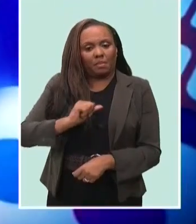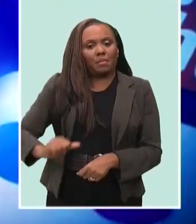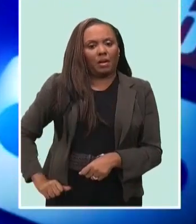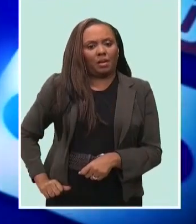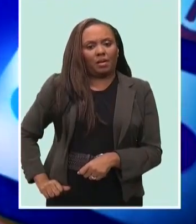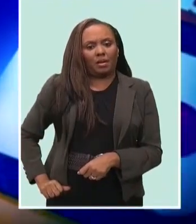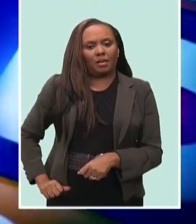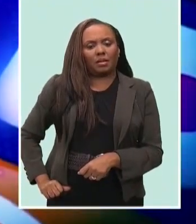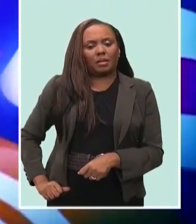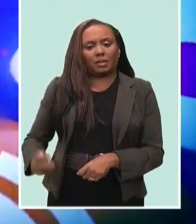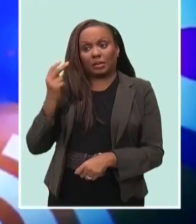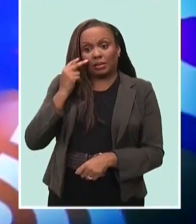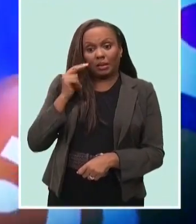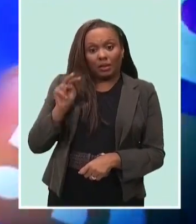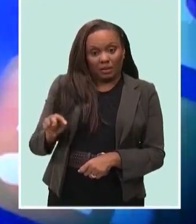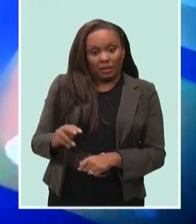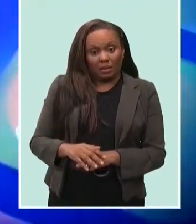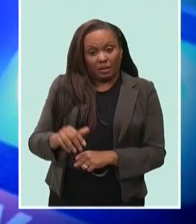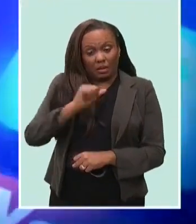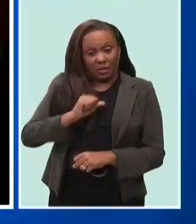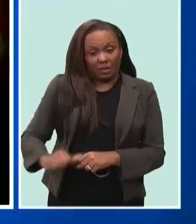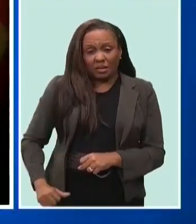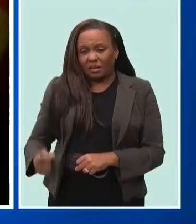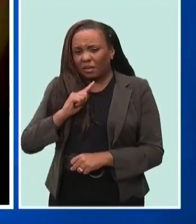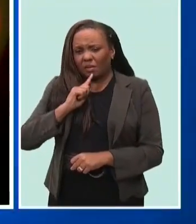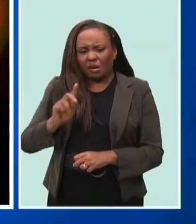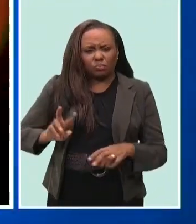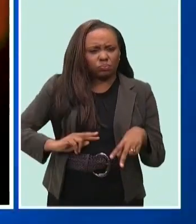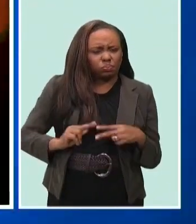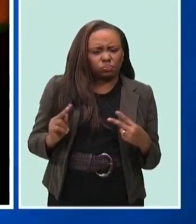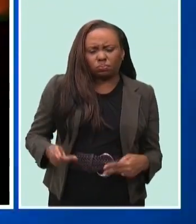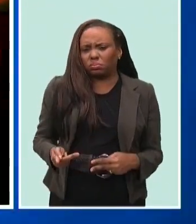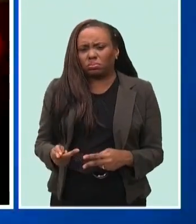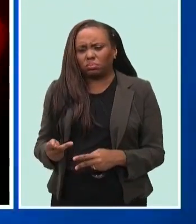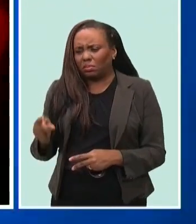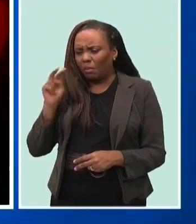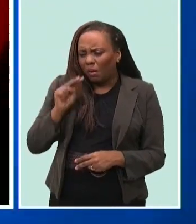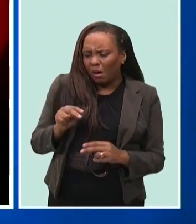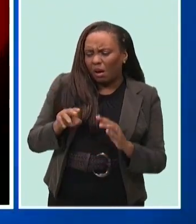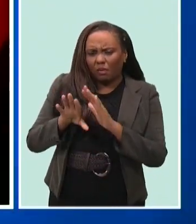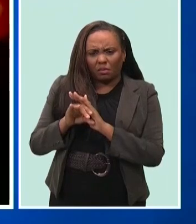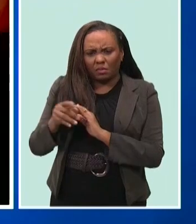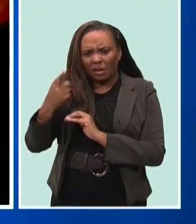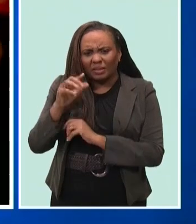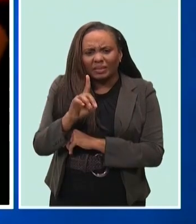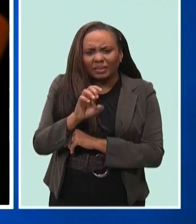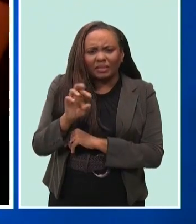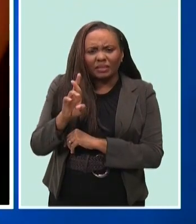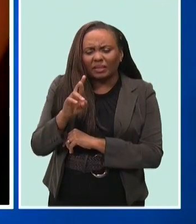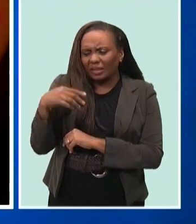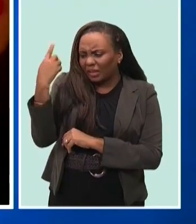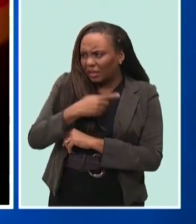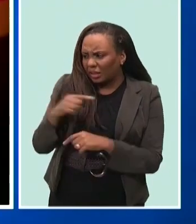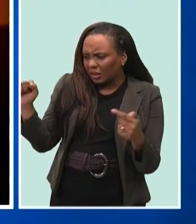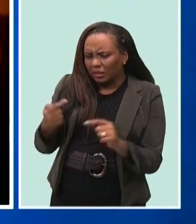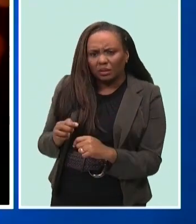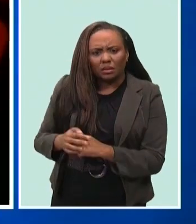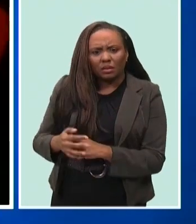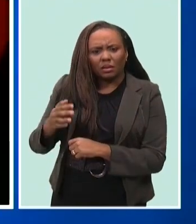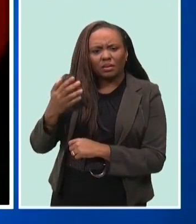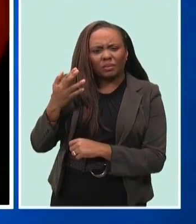Ambassador John L. Powell. The ambassador said he was very troubled by the video, as the deer appeared to be hurt. He's